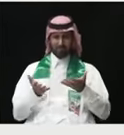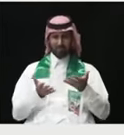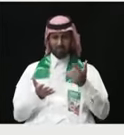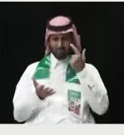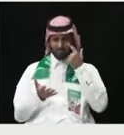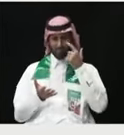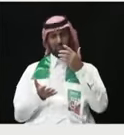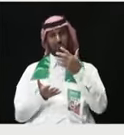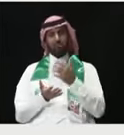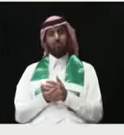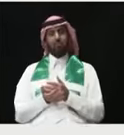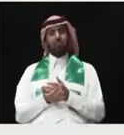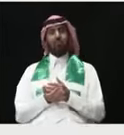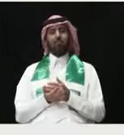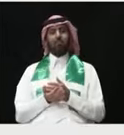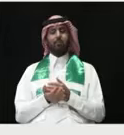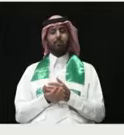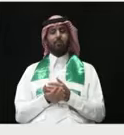start with the when.